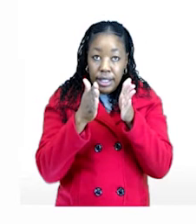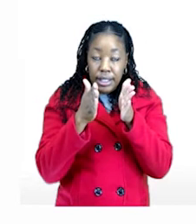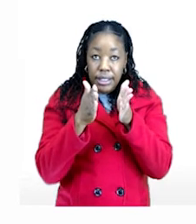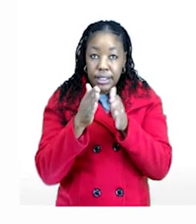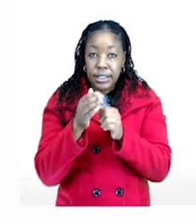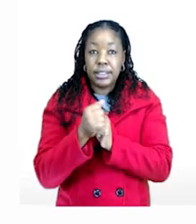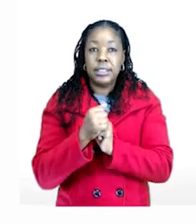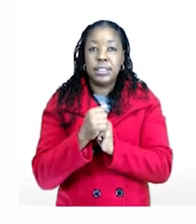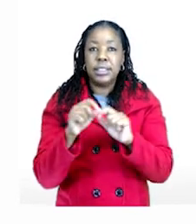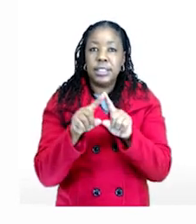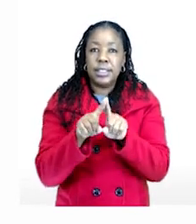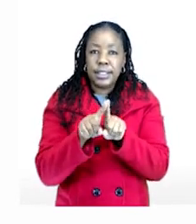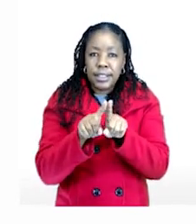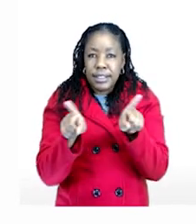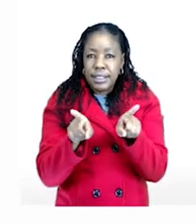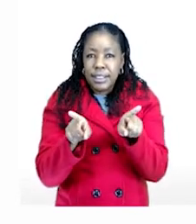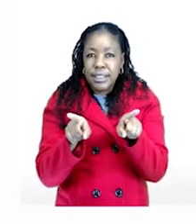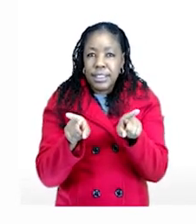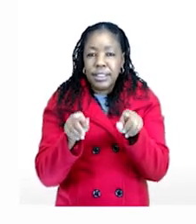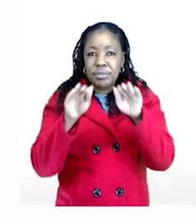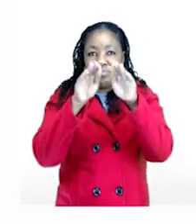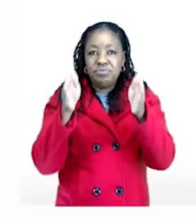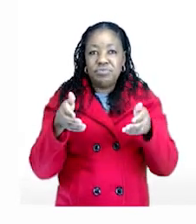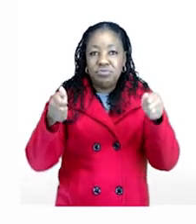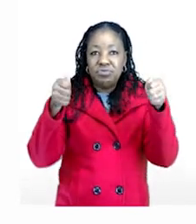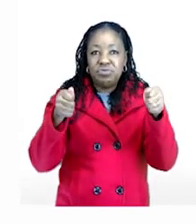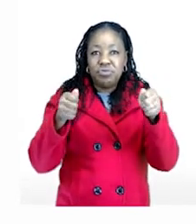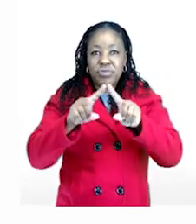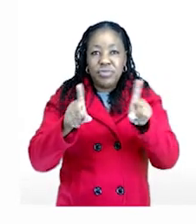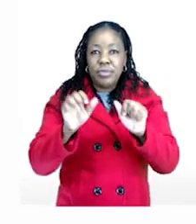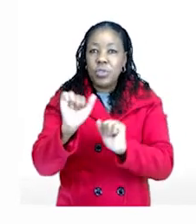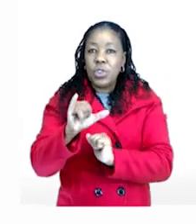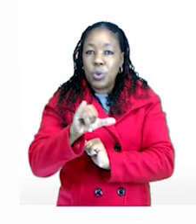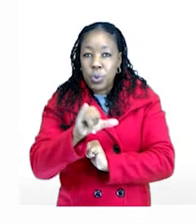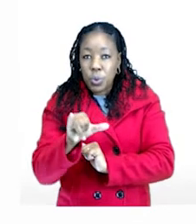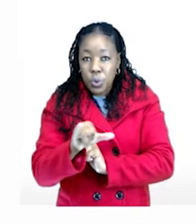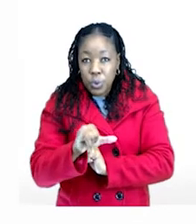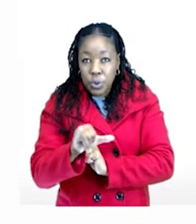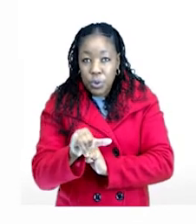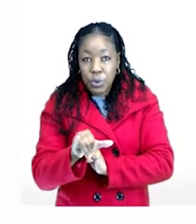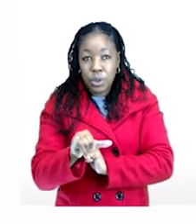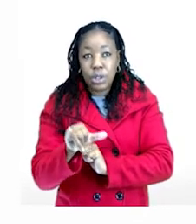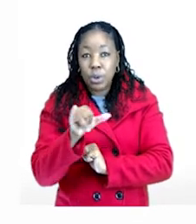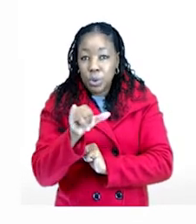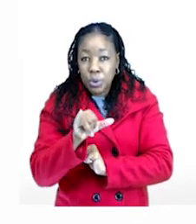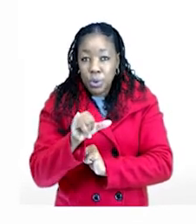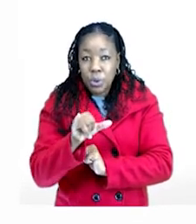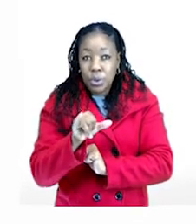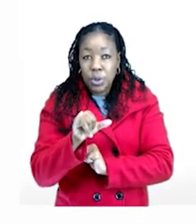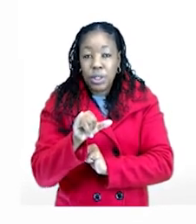the bottom. Look in the middle and see what is different.